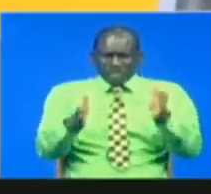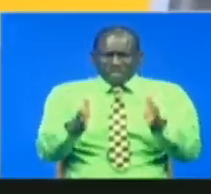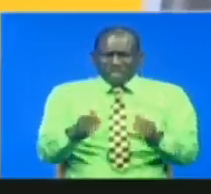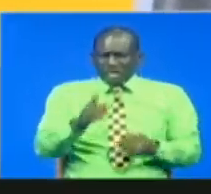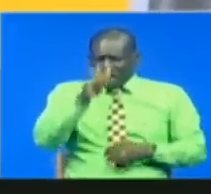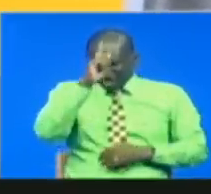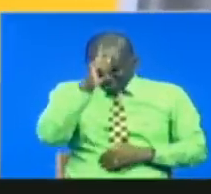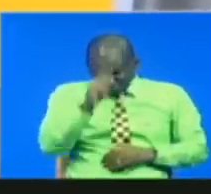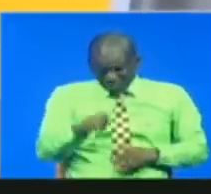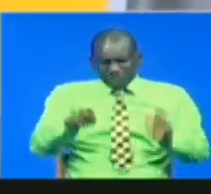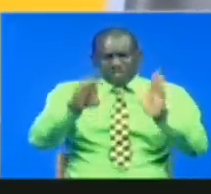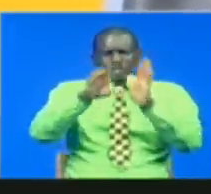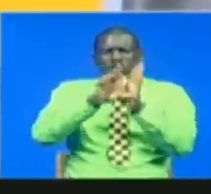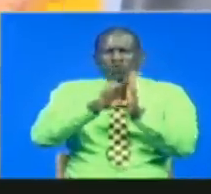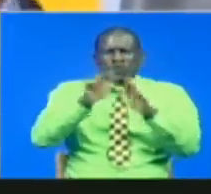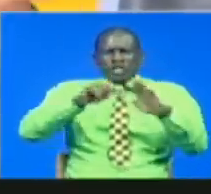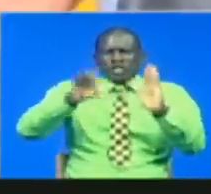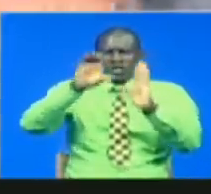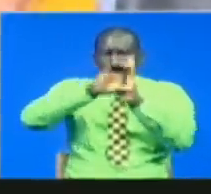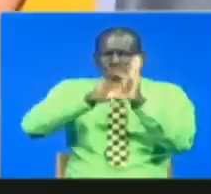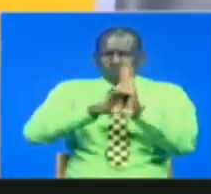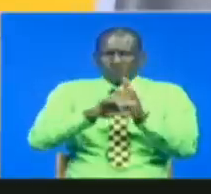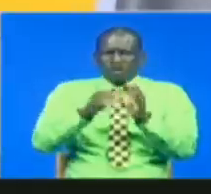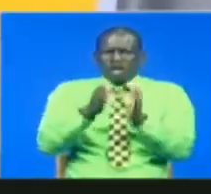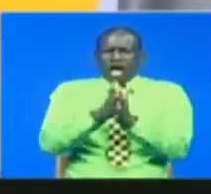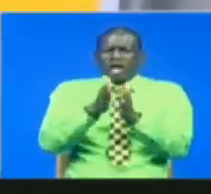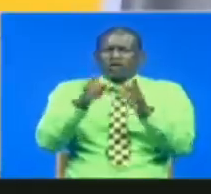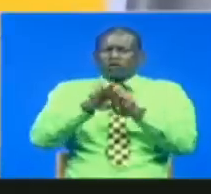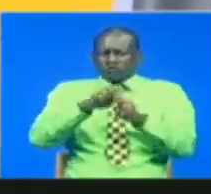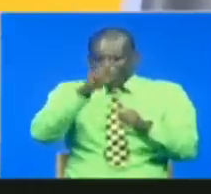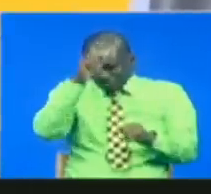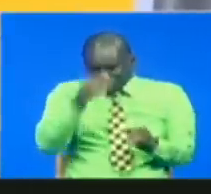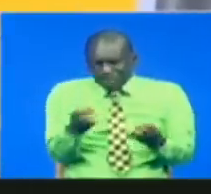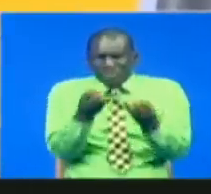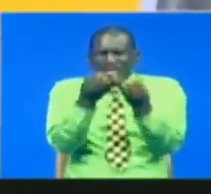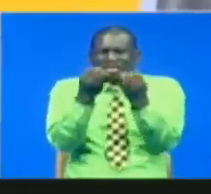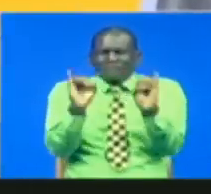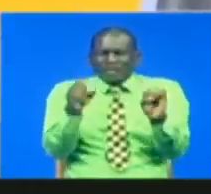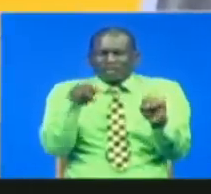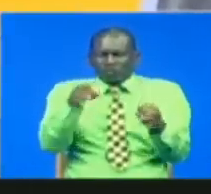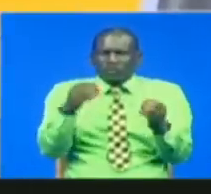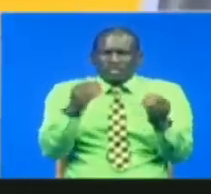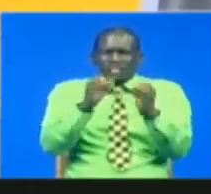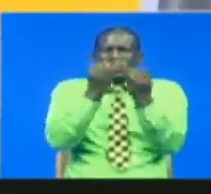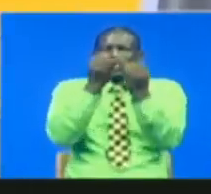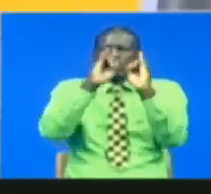respect the rule of law and the constitution and the independence of this institution.